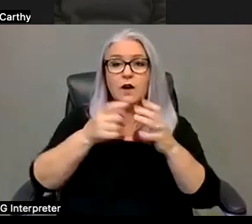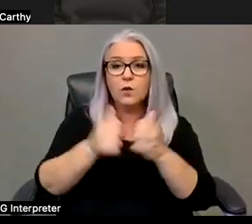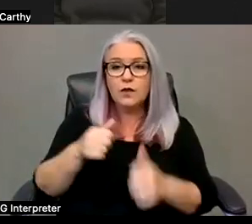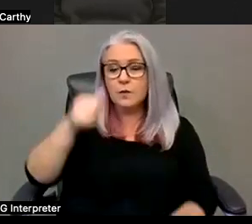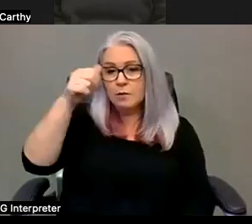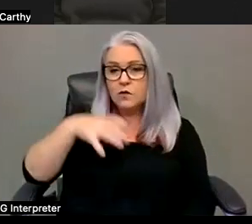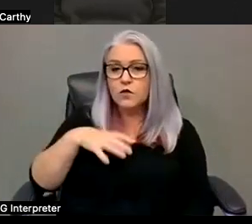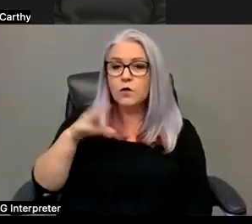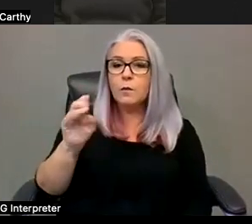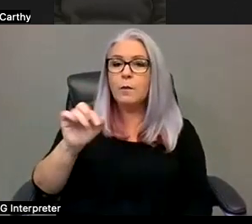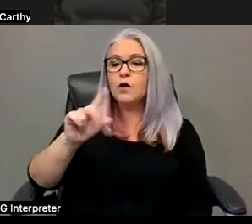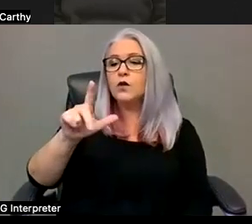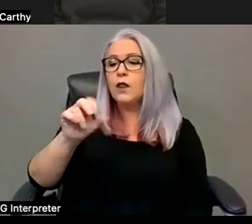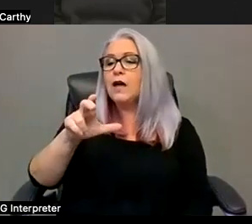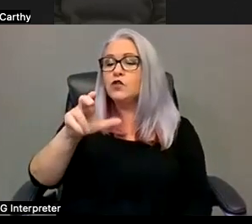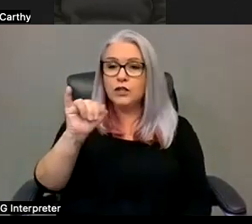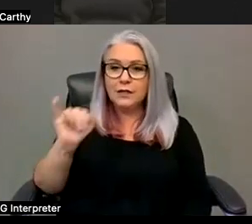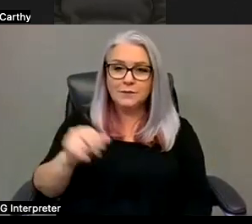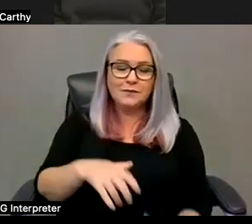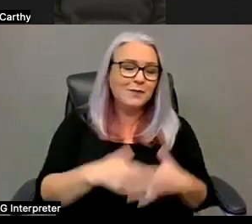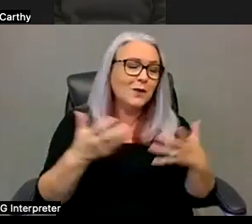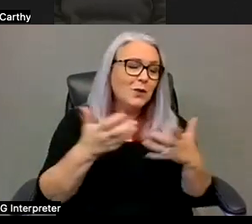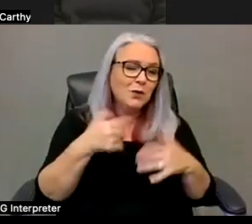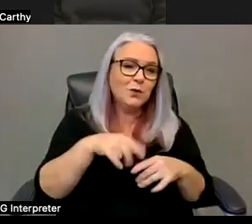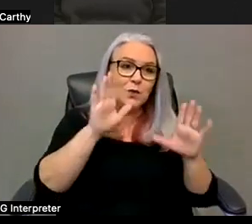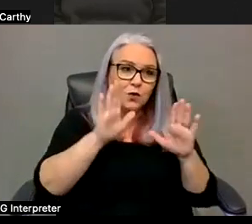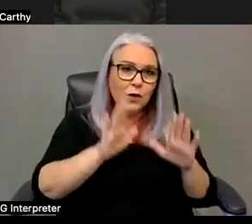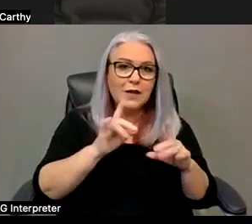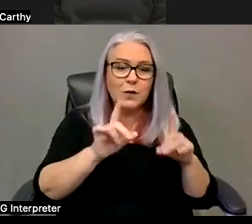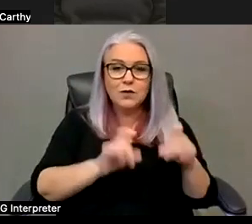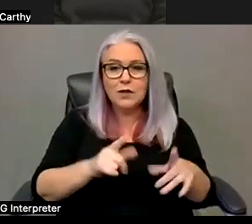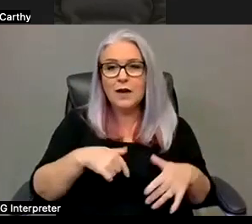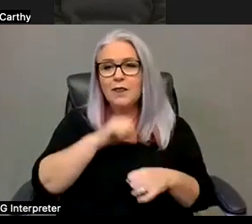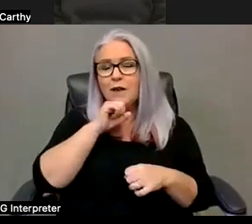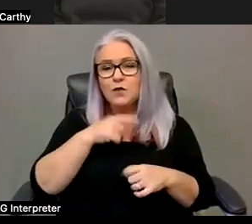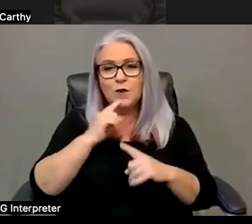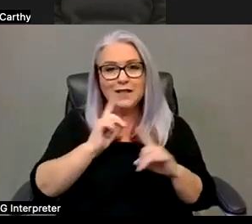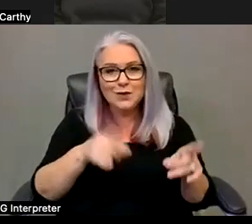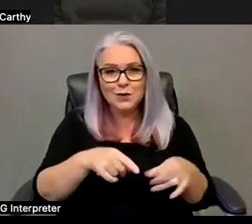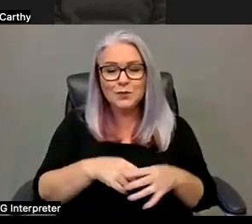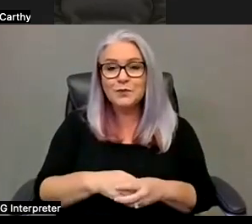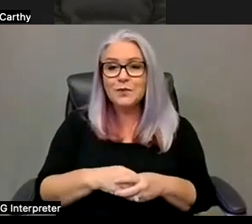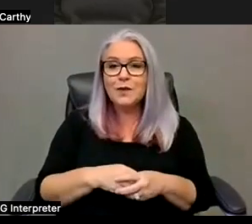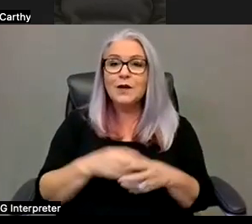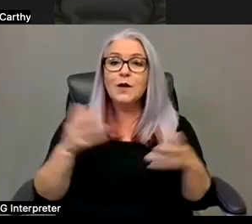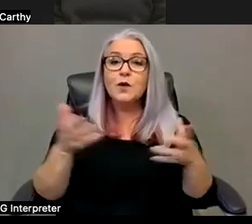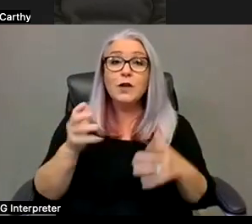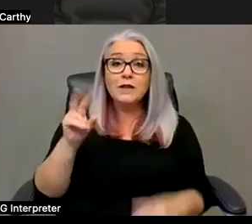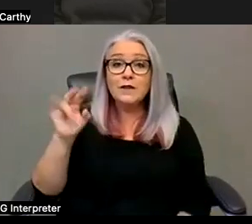Bartolacci. That is a great question, and I would love to answer it. What is the village getting